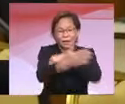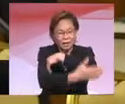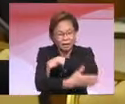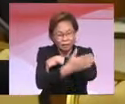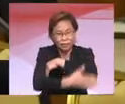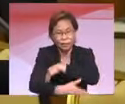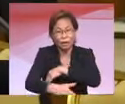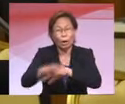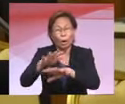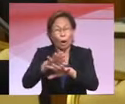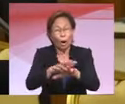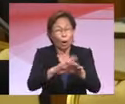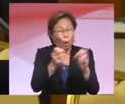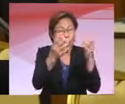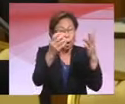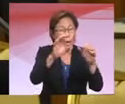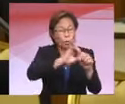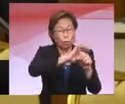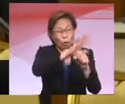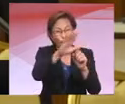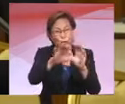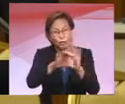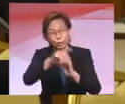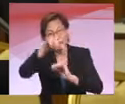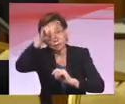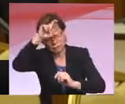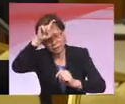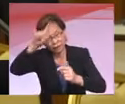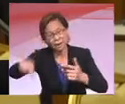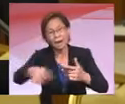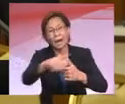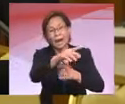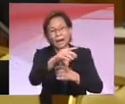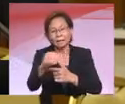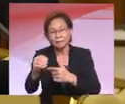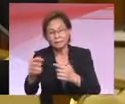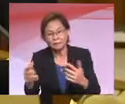know, a high number of COVID-19 cases, such as Turkey? And also,